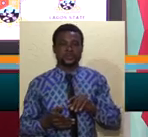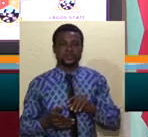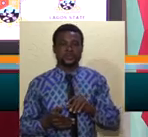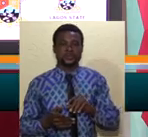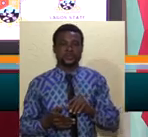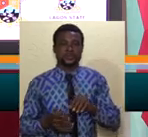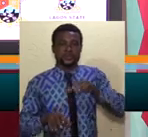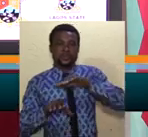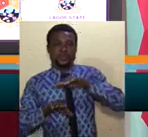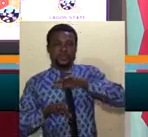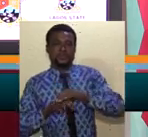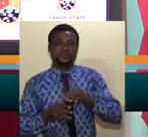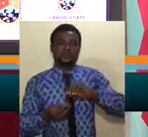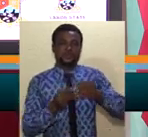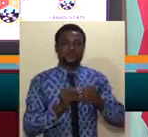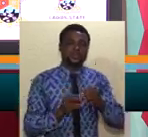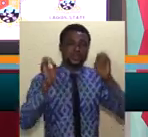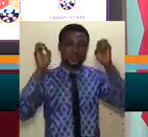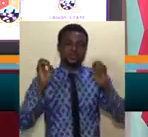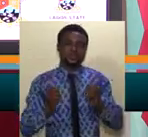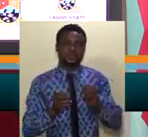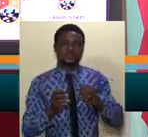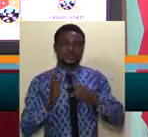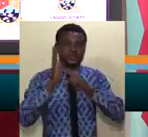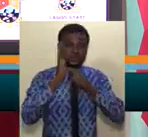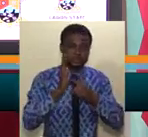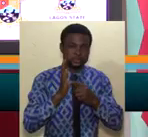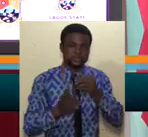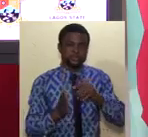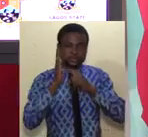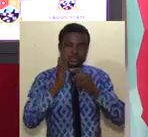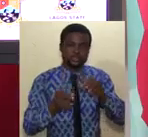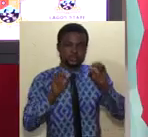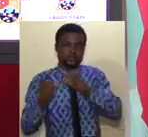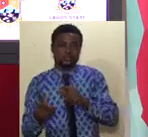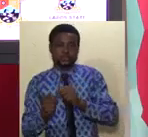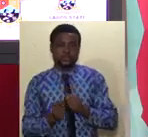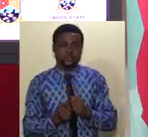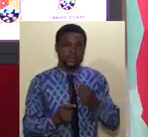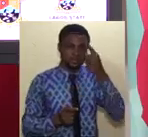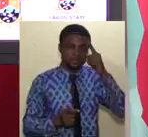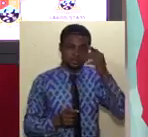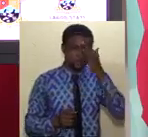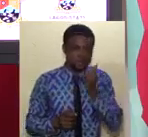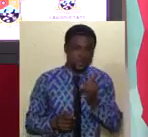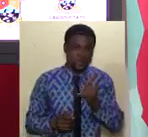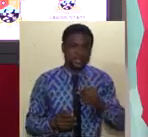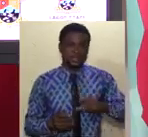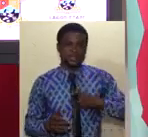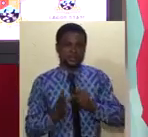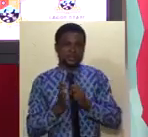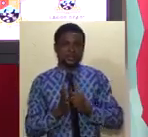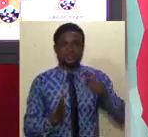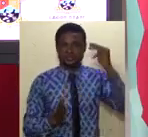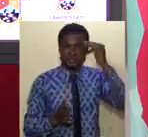Show. Yes, Total Education Show. The show is put together and packaged by the Lagos State Ministry of Education for your